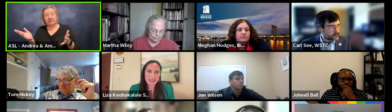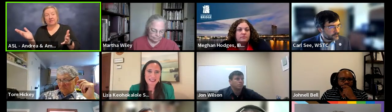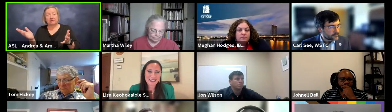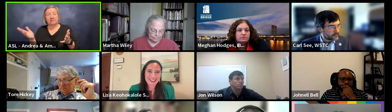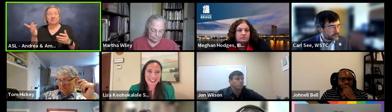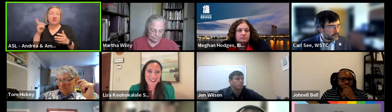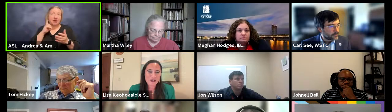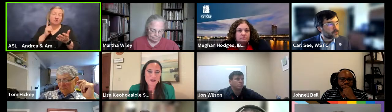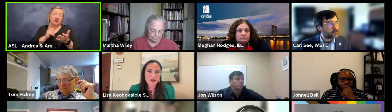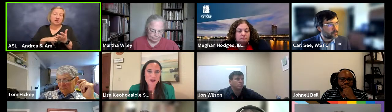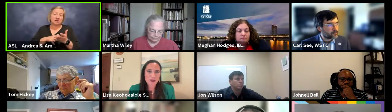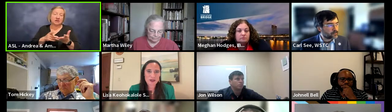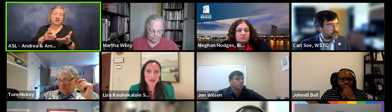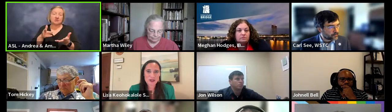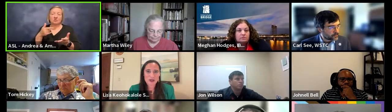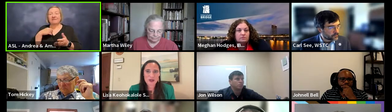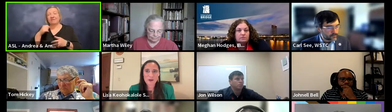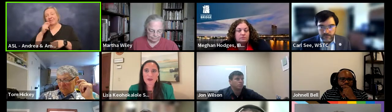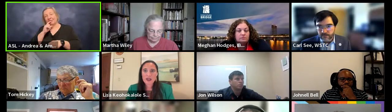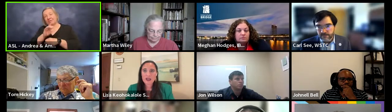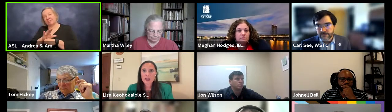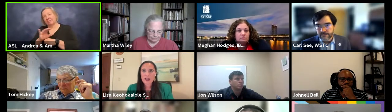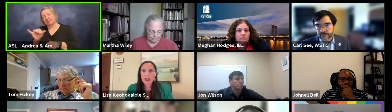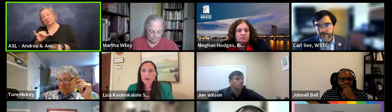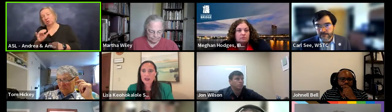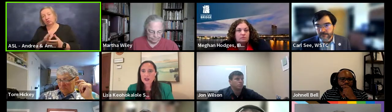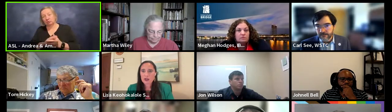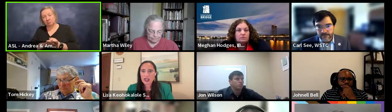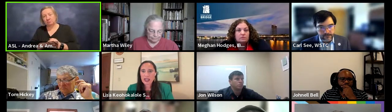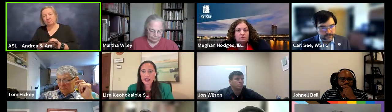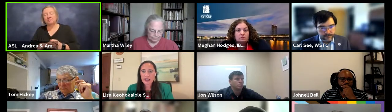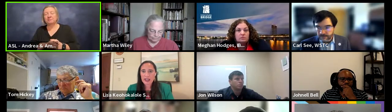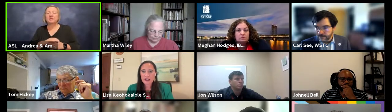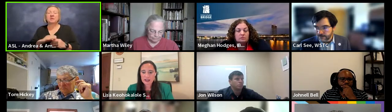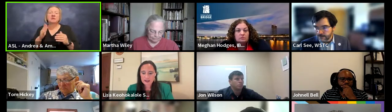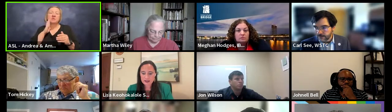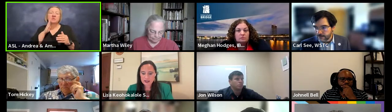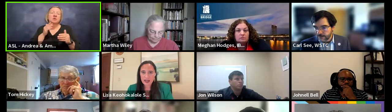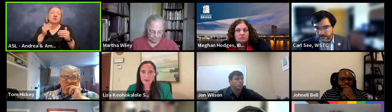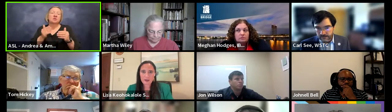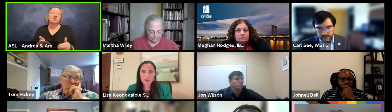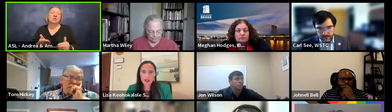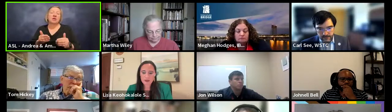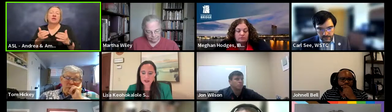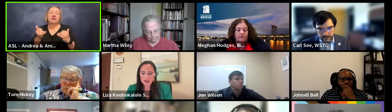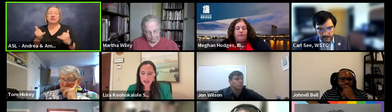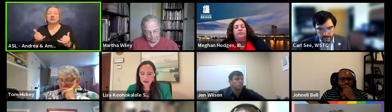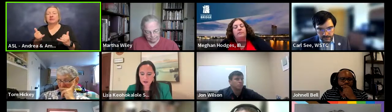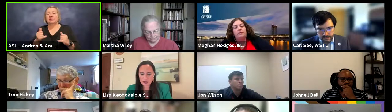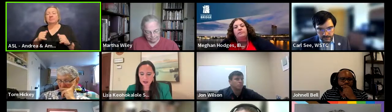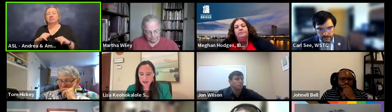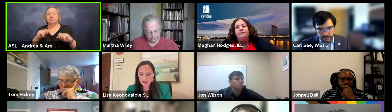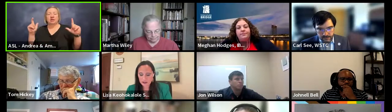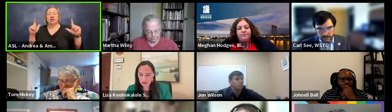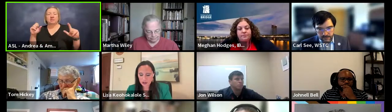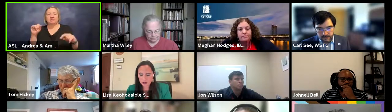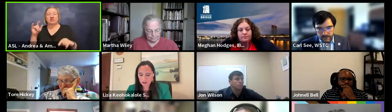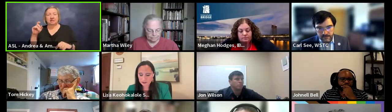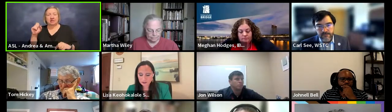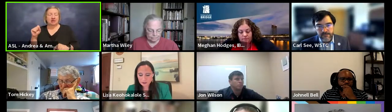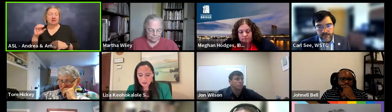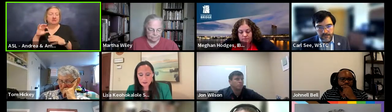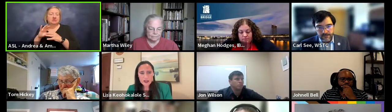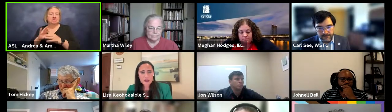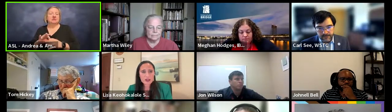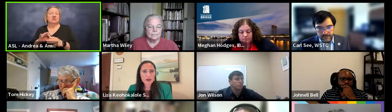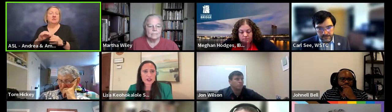want to recognize that you have other commitments too. So let's go ahead at this time and bring up the slides relative